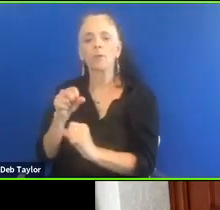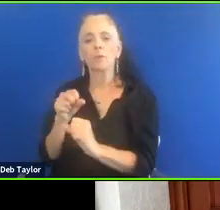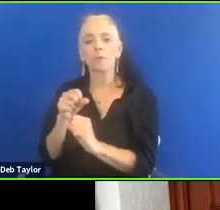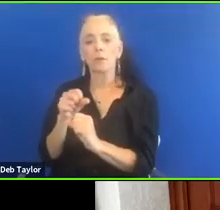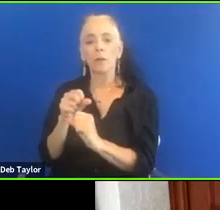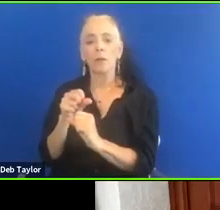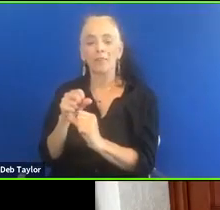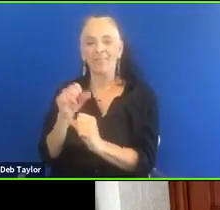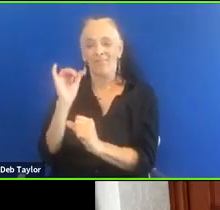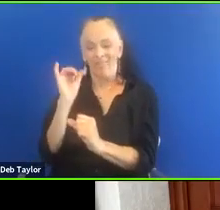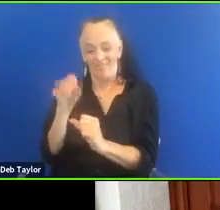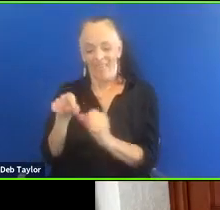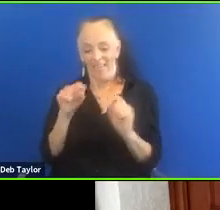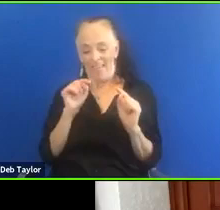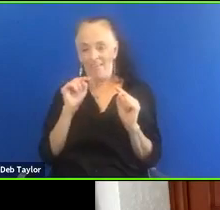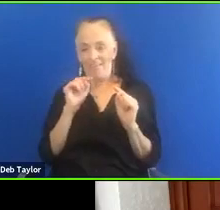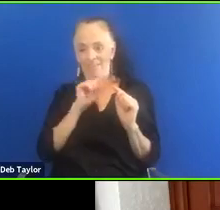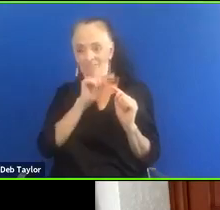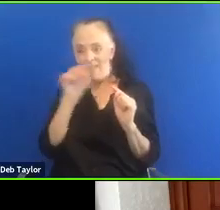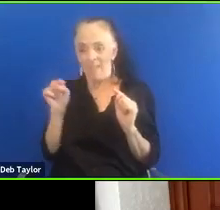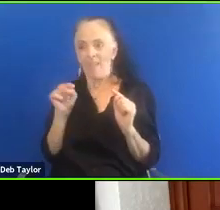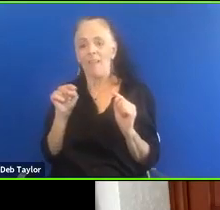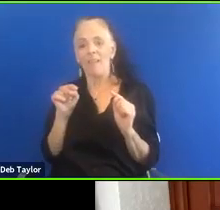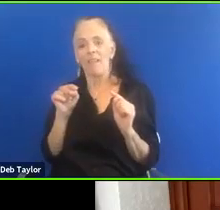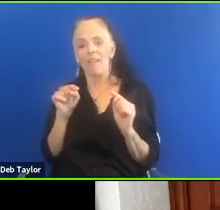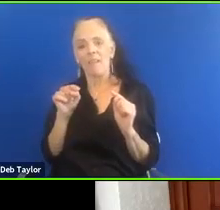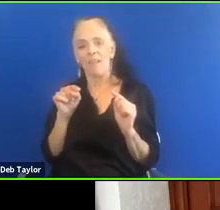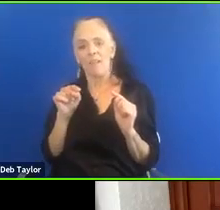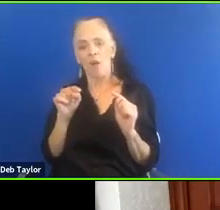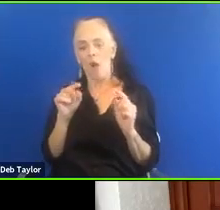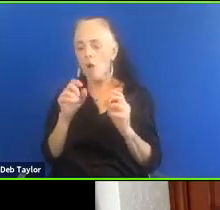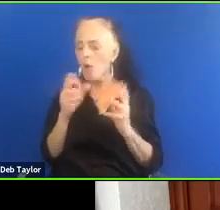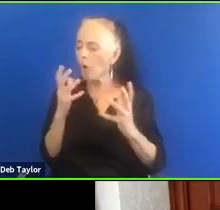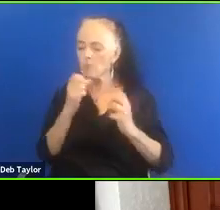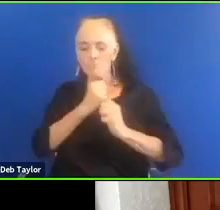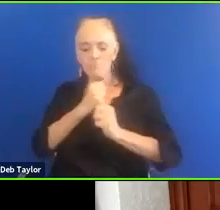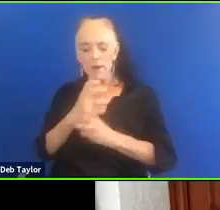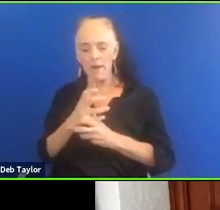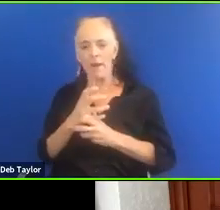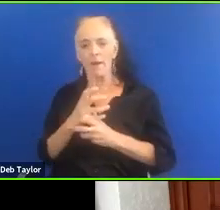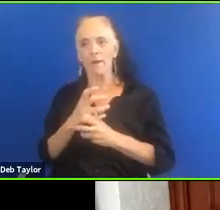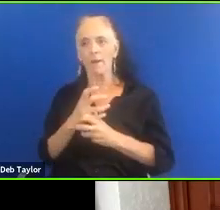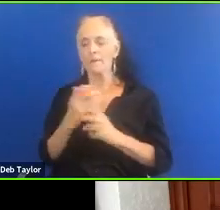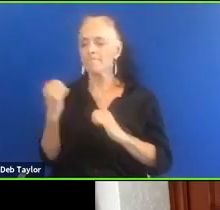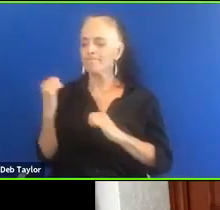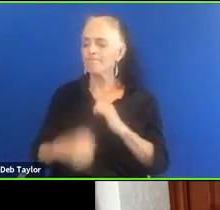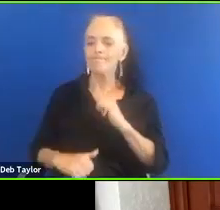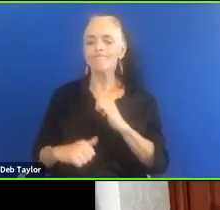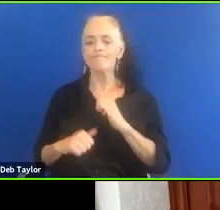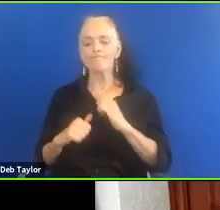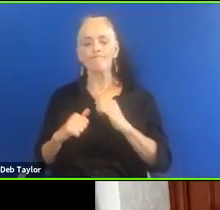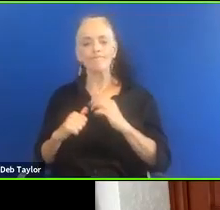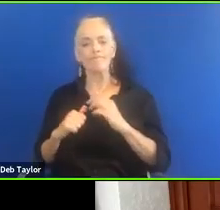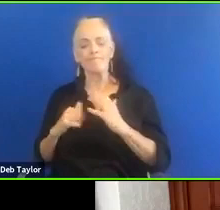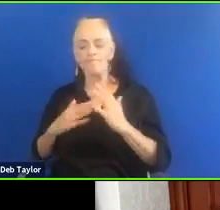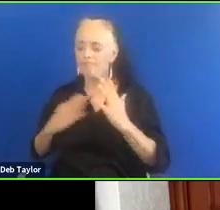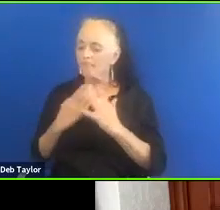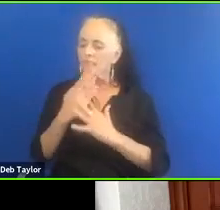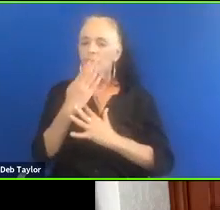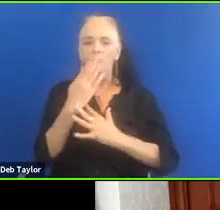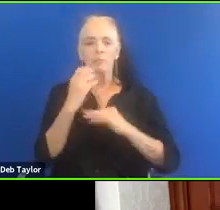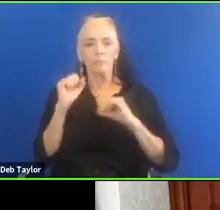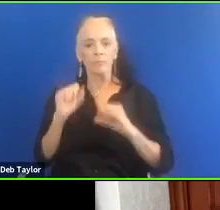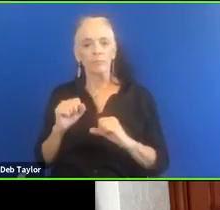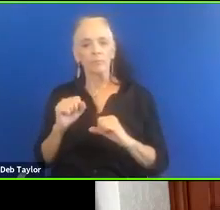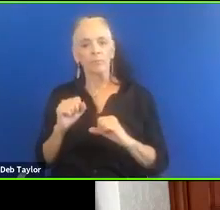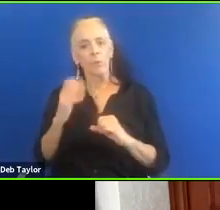Like that, they are well prepared. We are more resilient in this moment